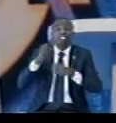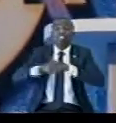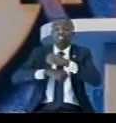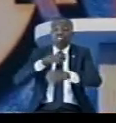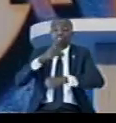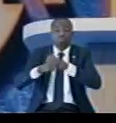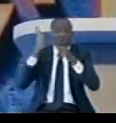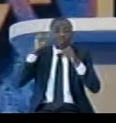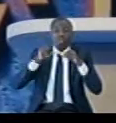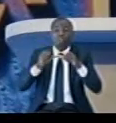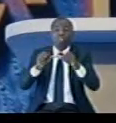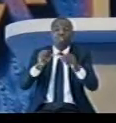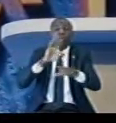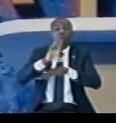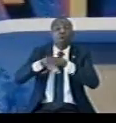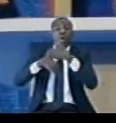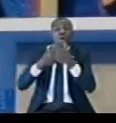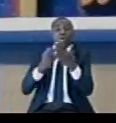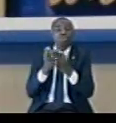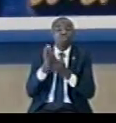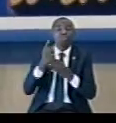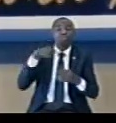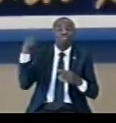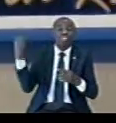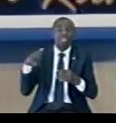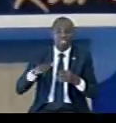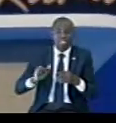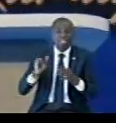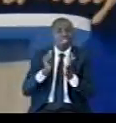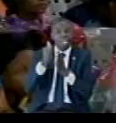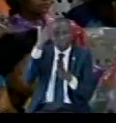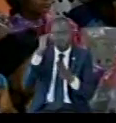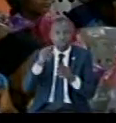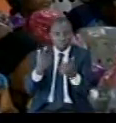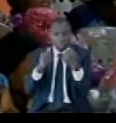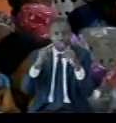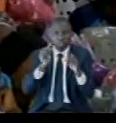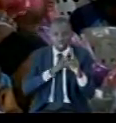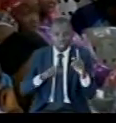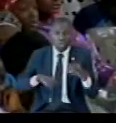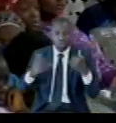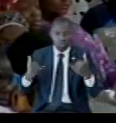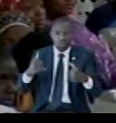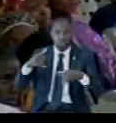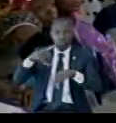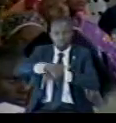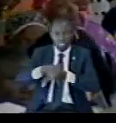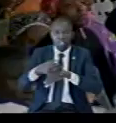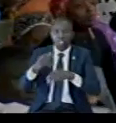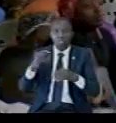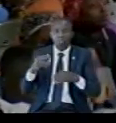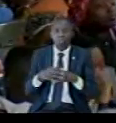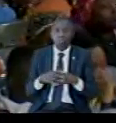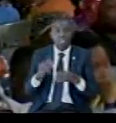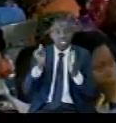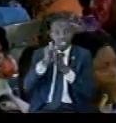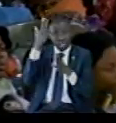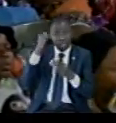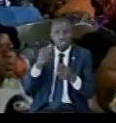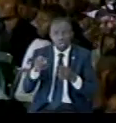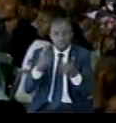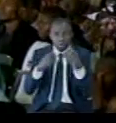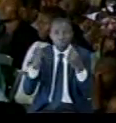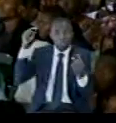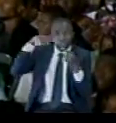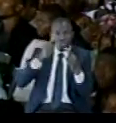until all eternity. That's why you are coming to the Lord today. I say that's why you are coming to the